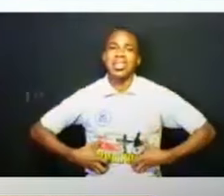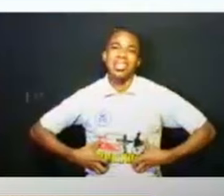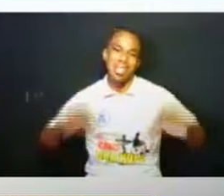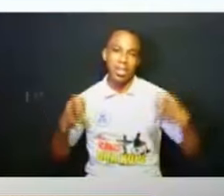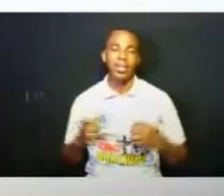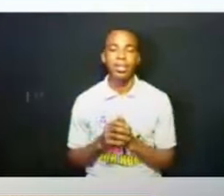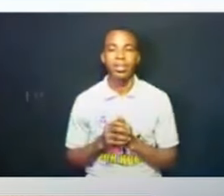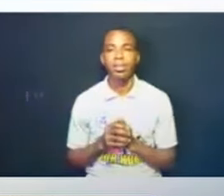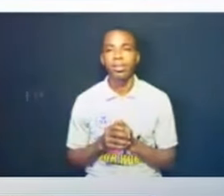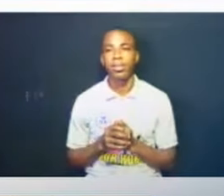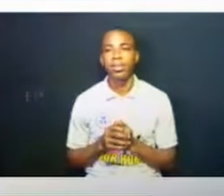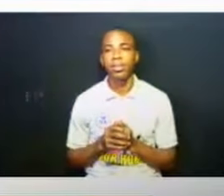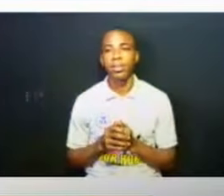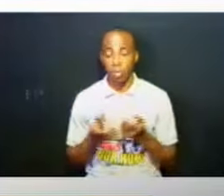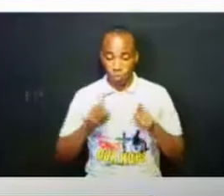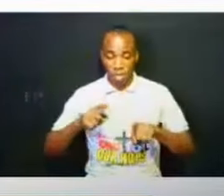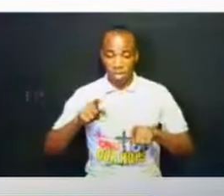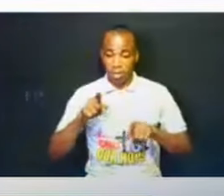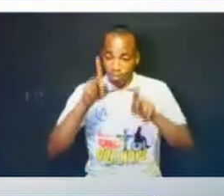Anger at someone's action.